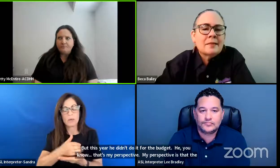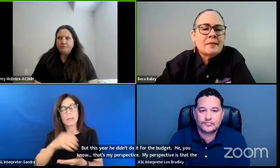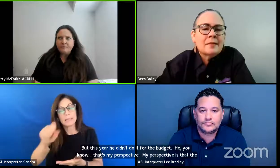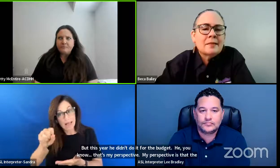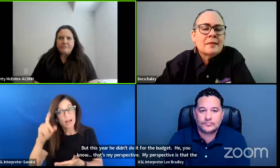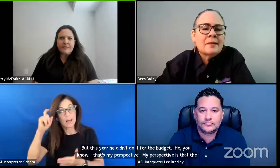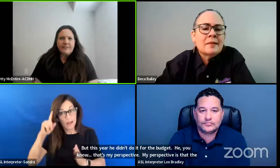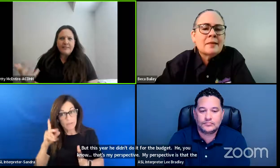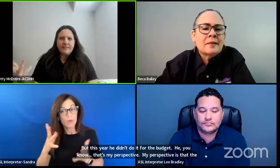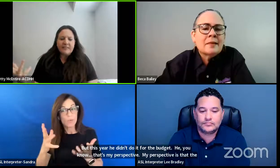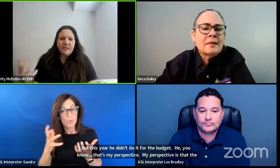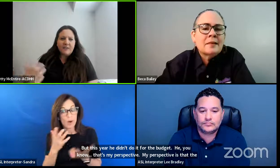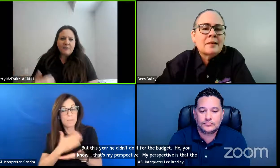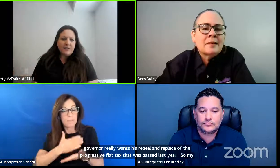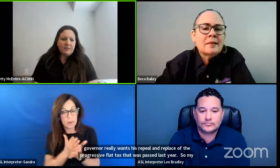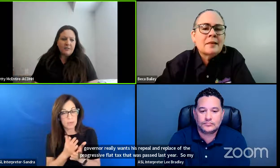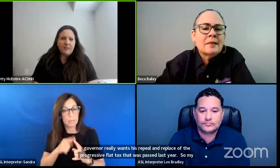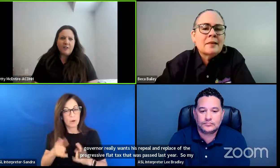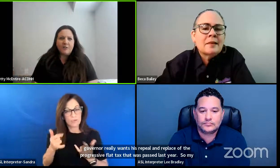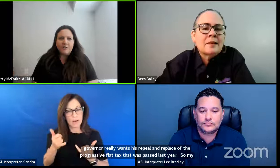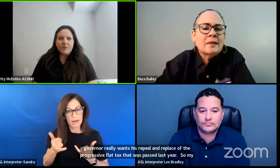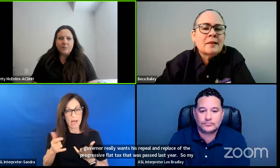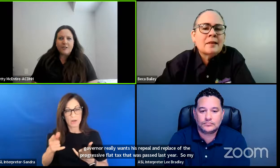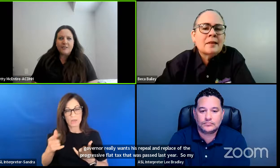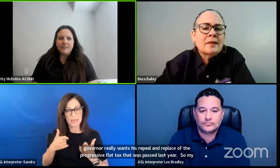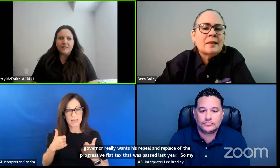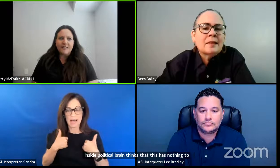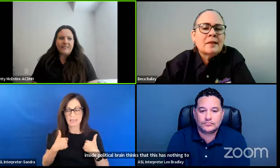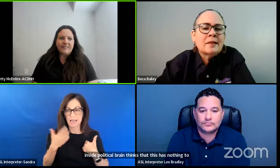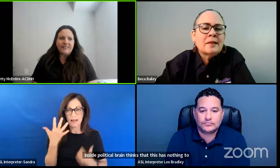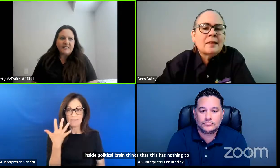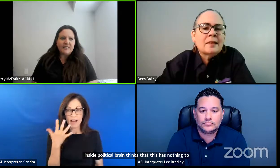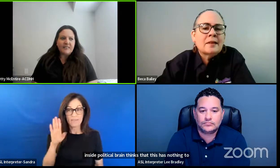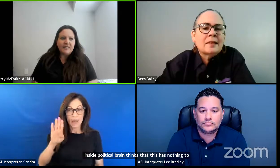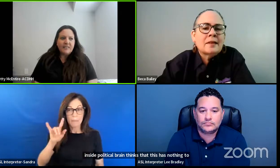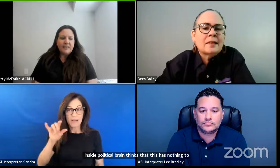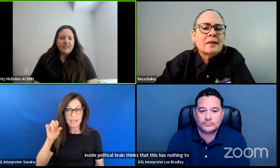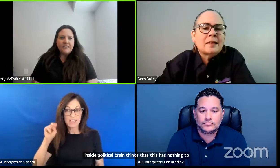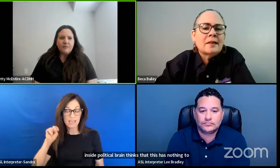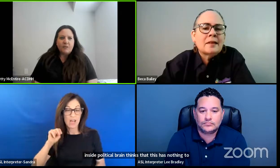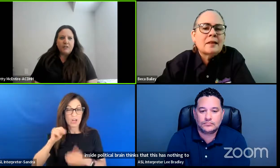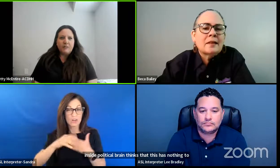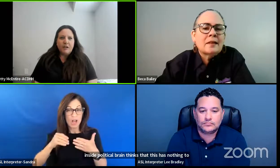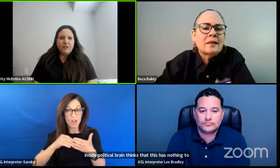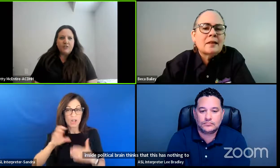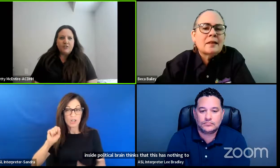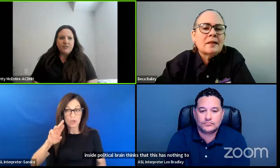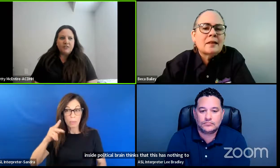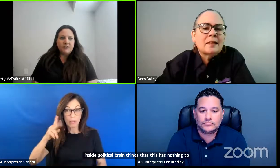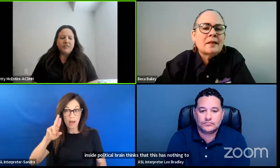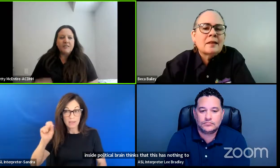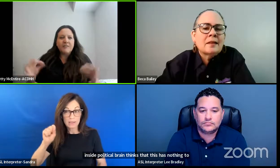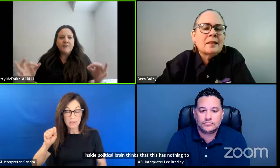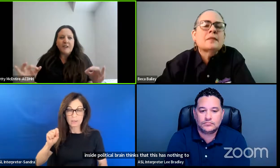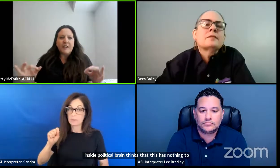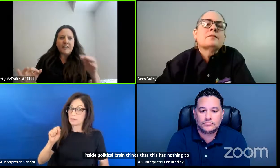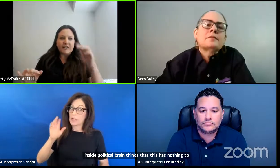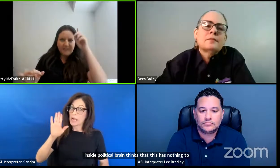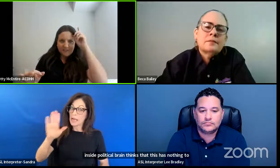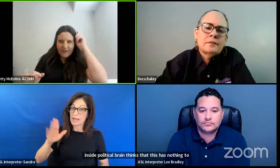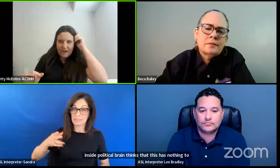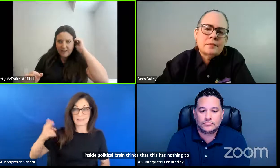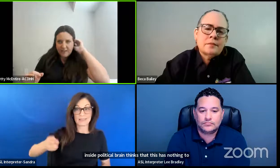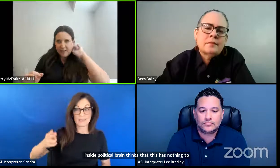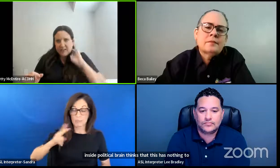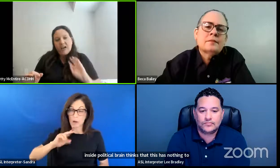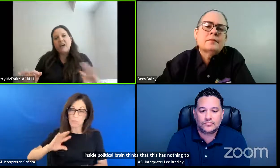but he's sitting on a $5 billion surplus. His legacy is pretty much solidified